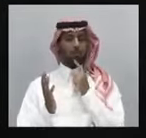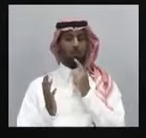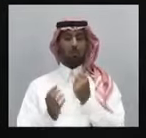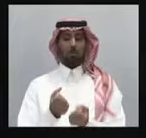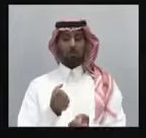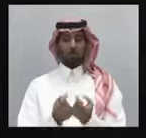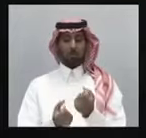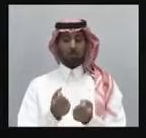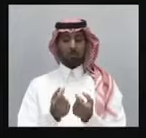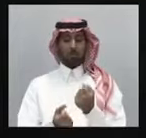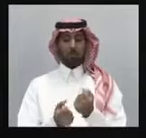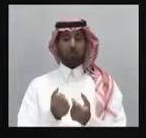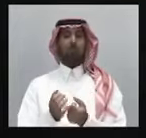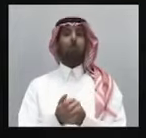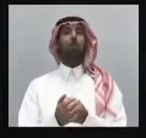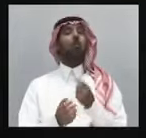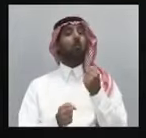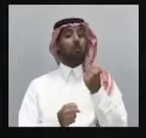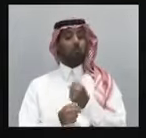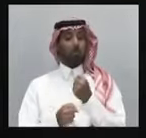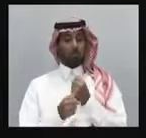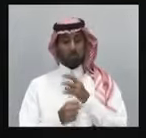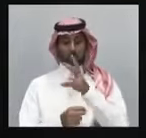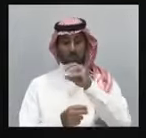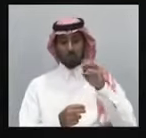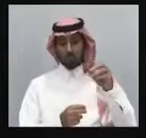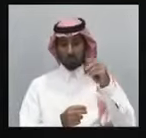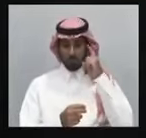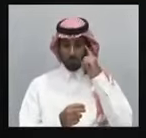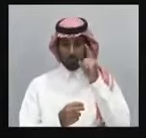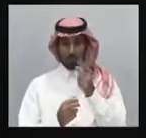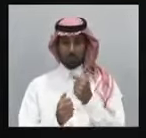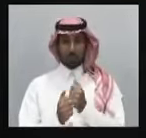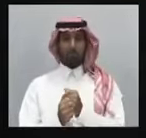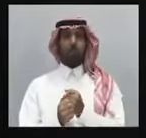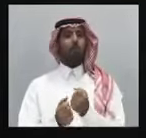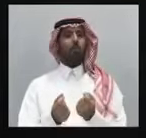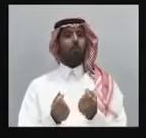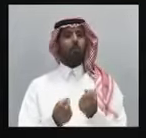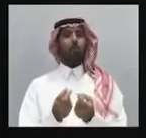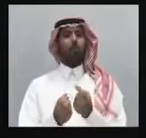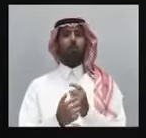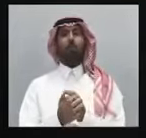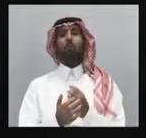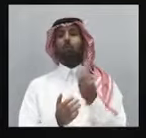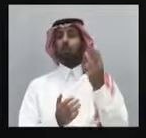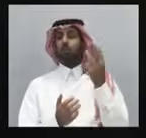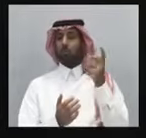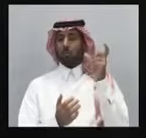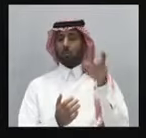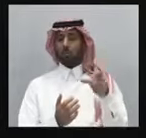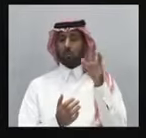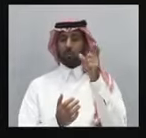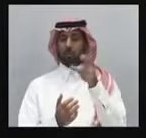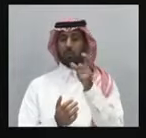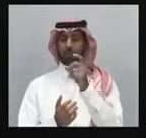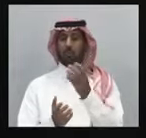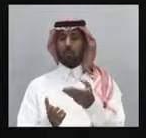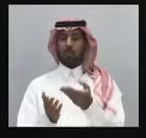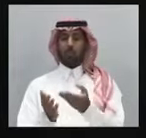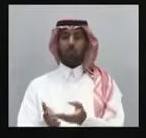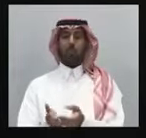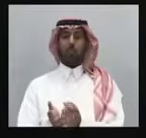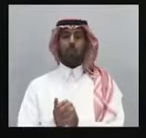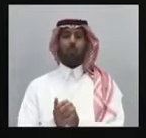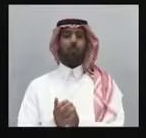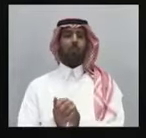website called Job Pool, about 3 internships, 3 job offers.